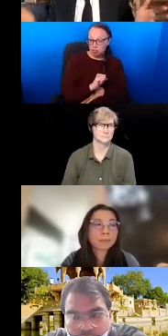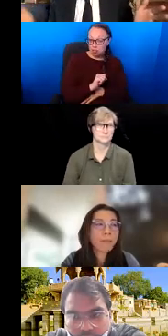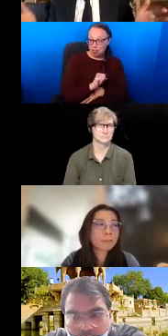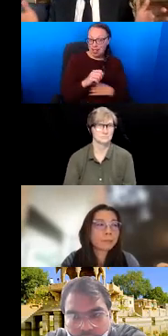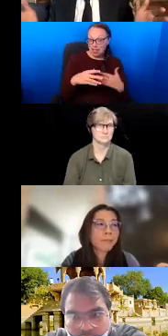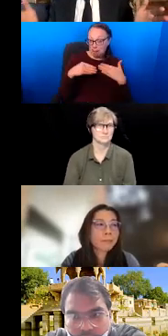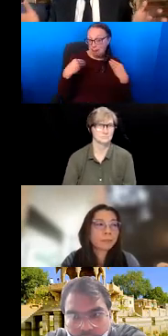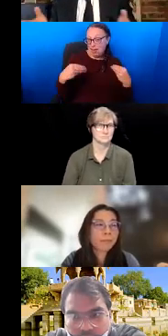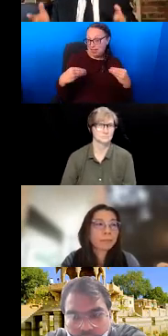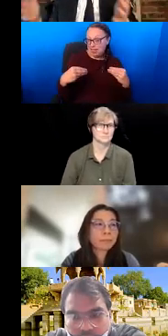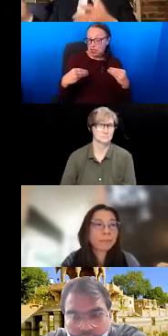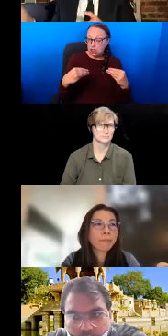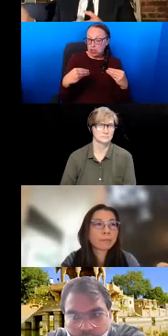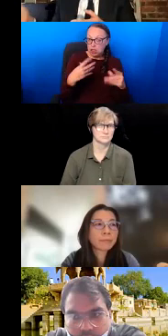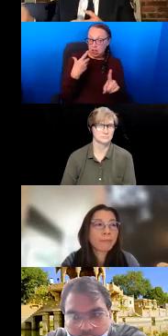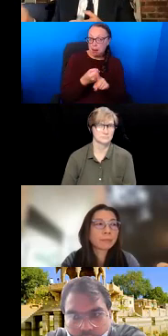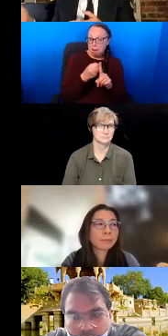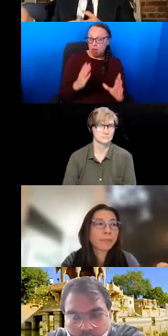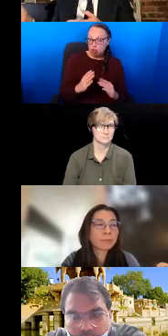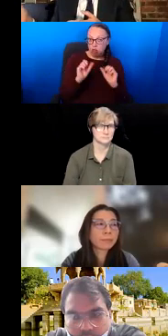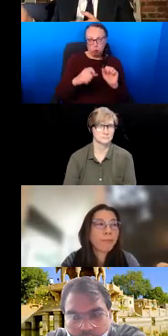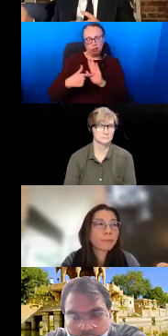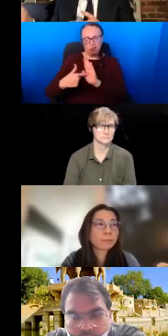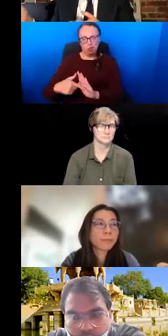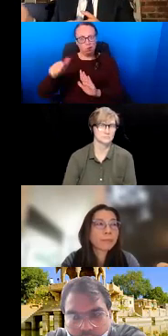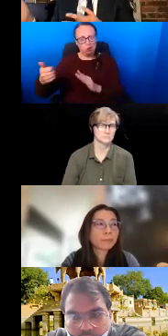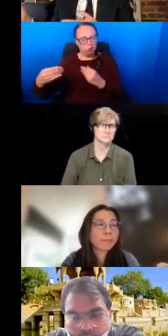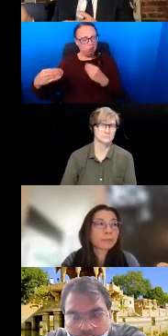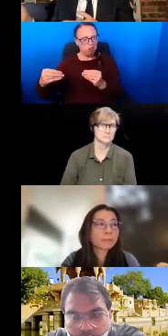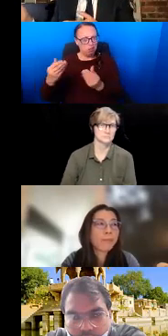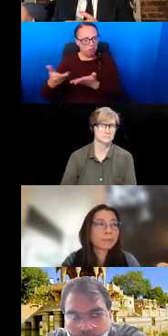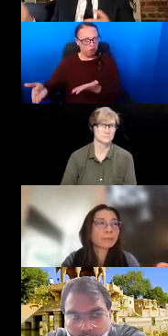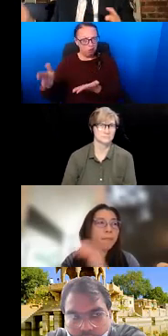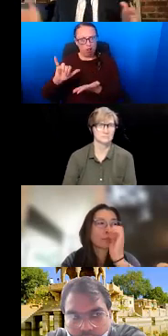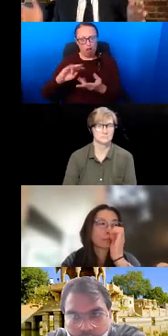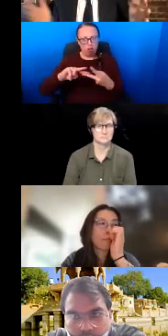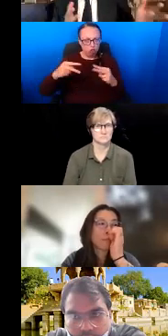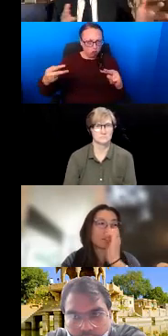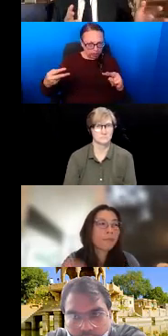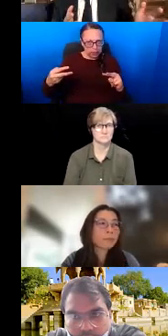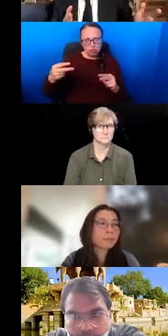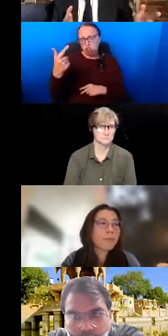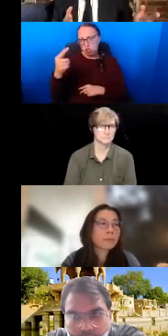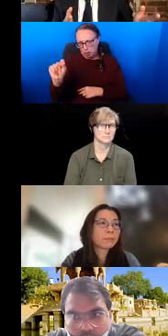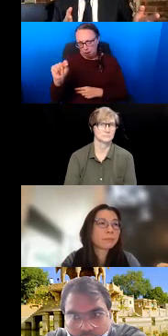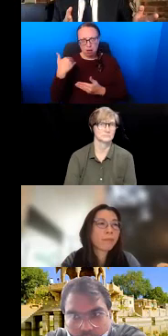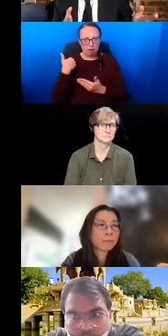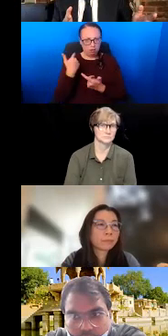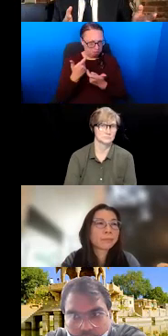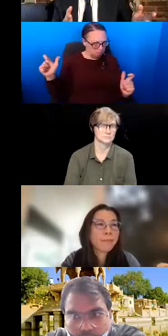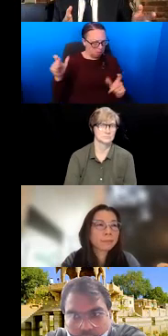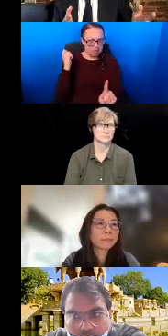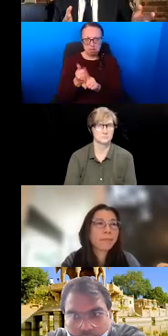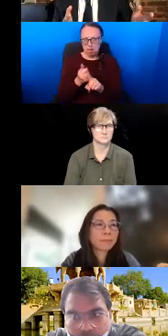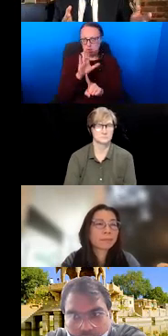plasticity factor, right? We can demonstrate other plasticity factors like genotype, have pretty dramatic effect on your response